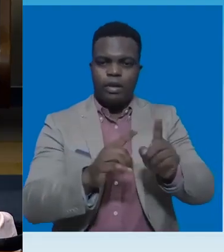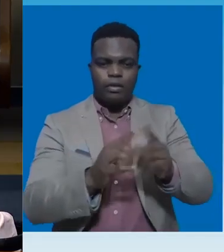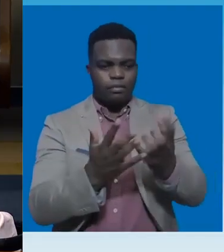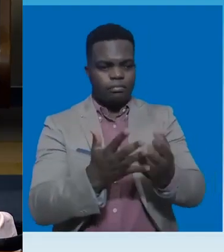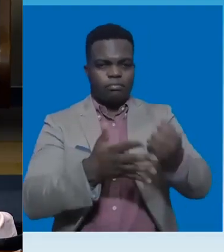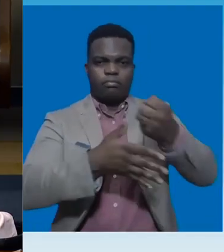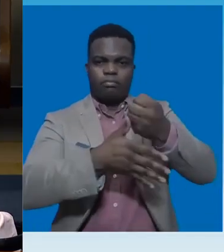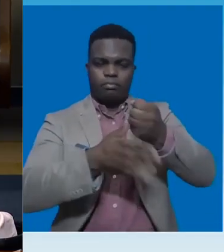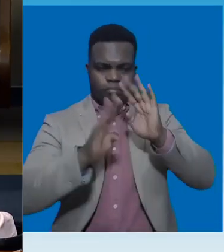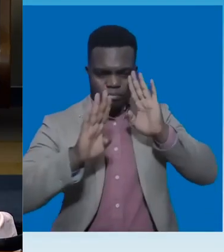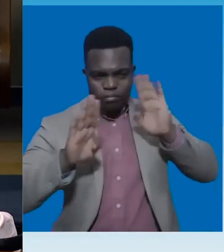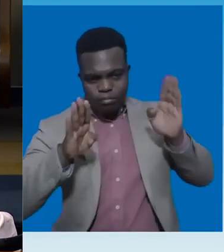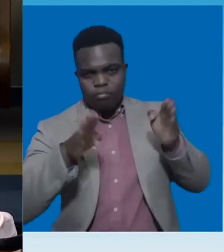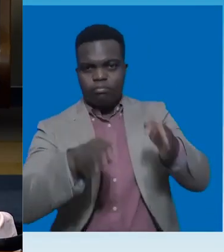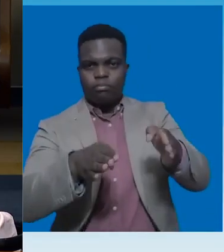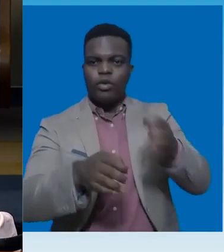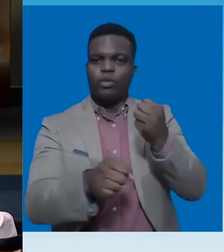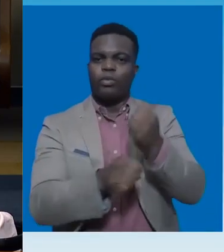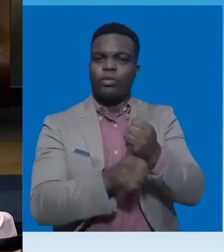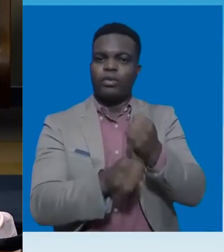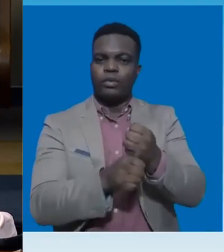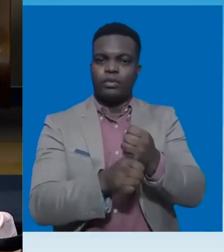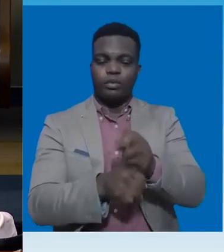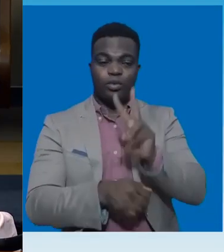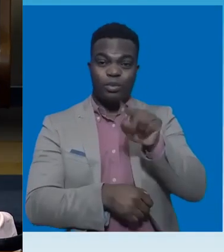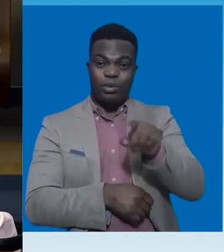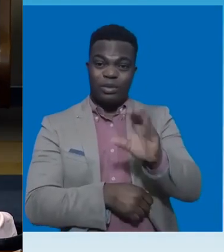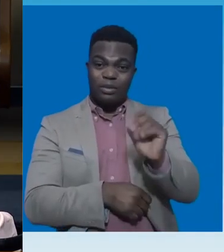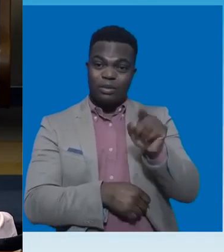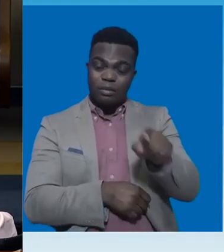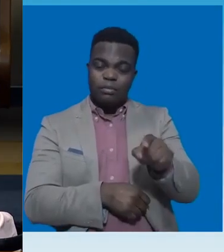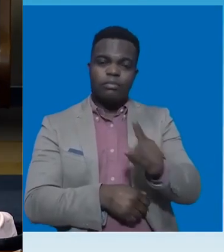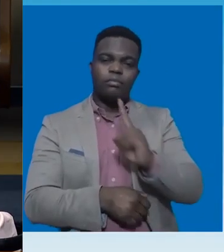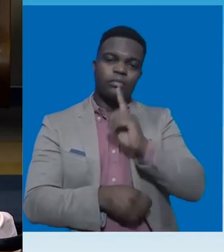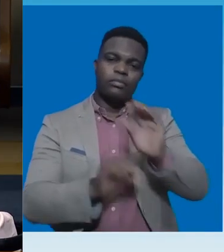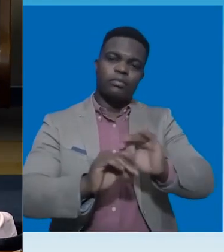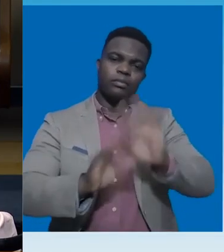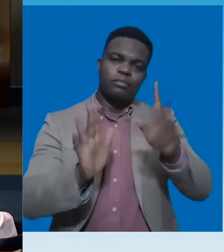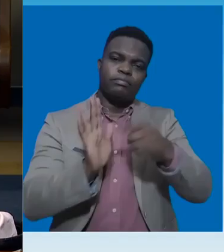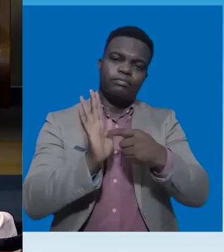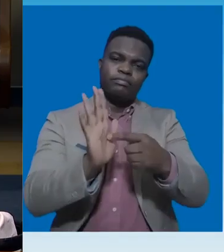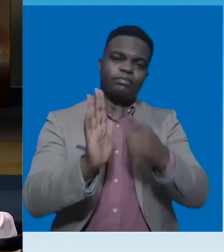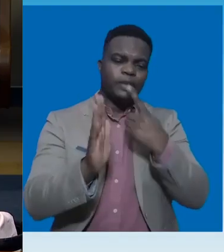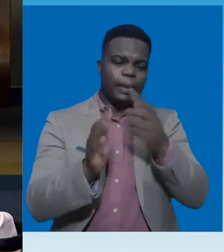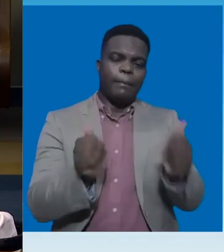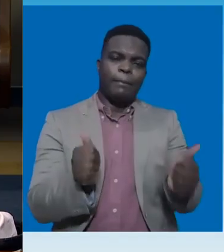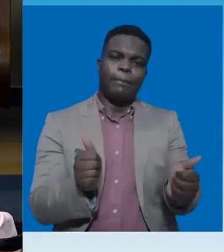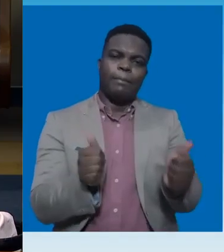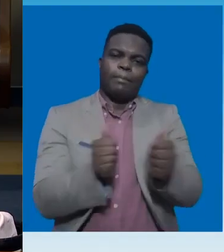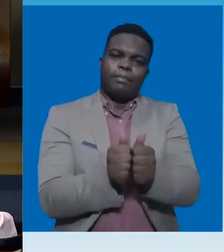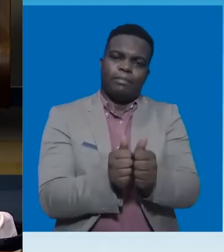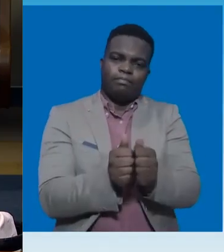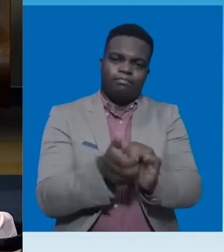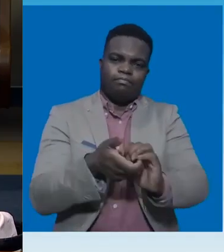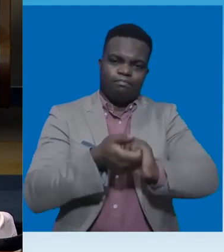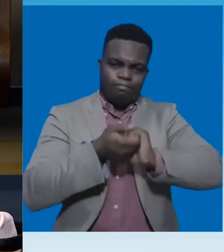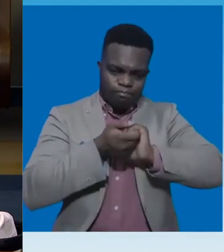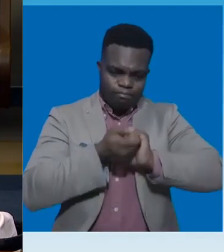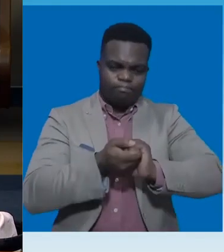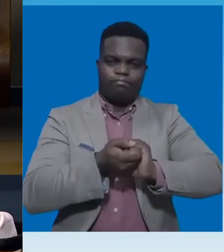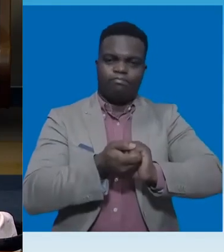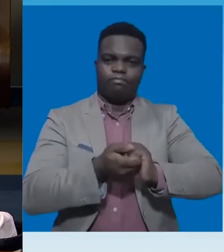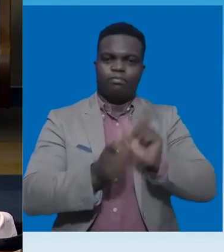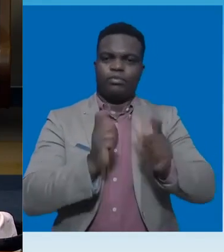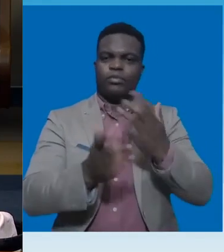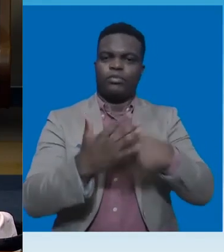2.0 rightly reinforces partnership with organizations of persons with disabilities. We